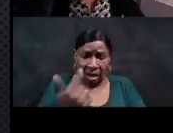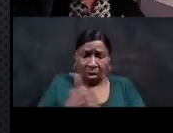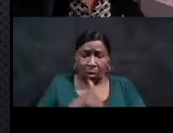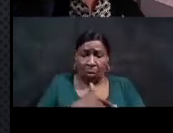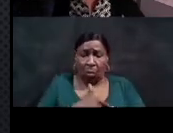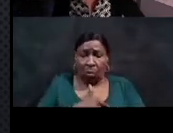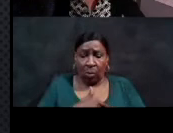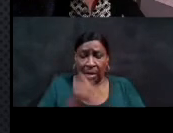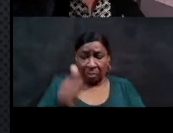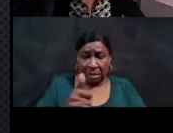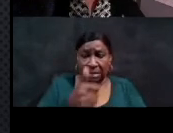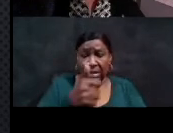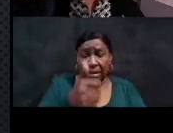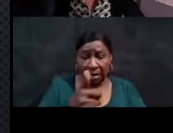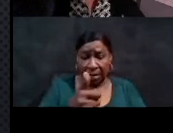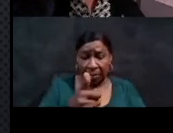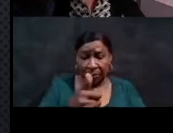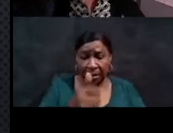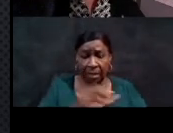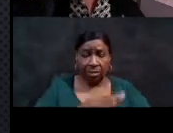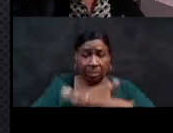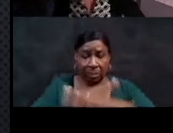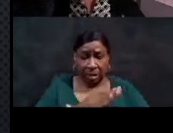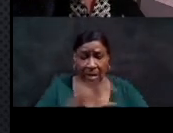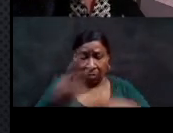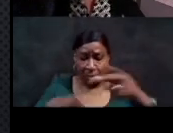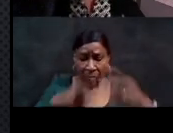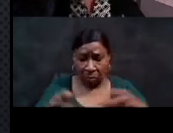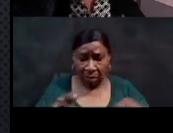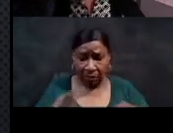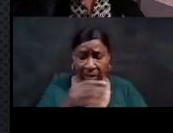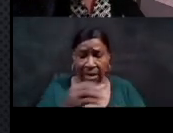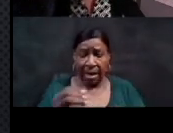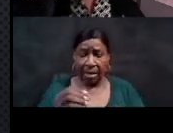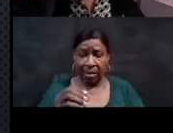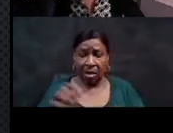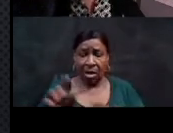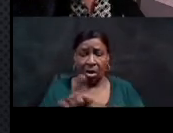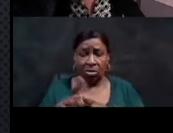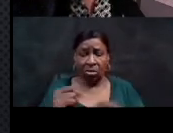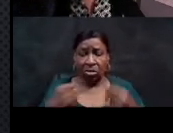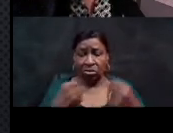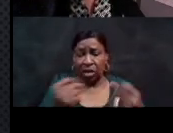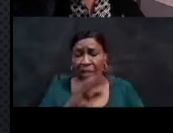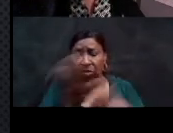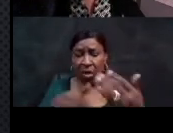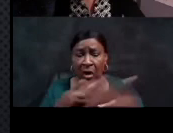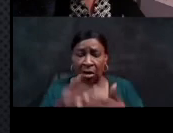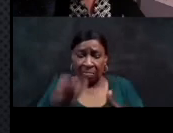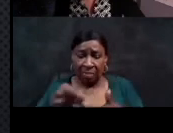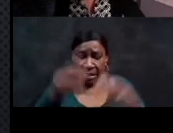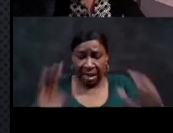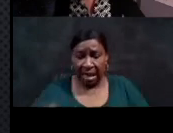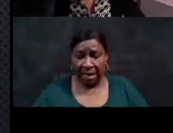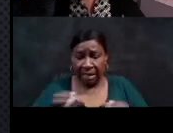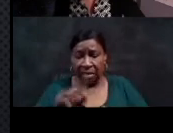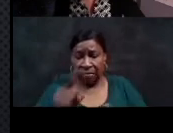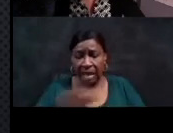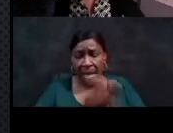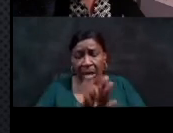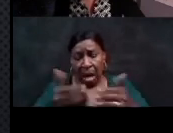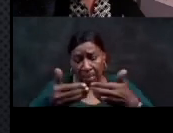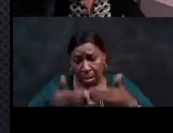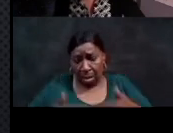forth, the deterrence rationales that were set forth and driving all of this activity. They become lost in